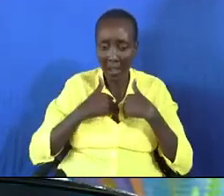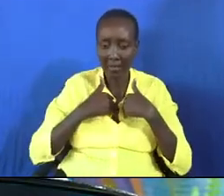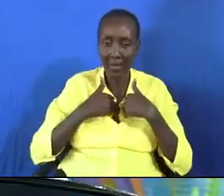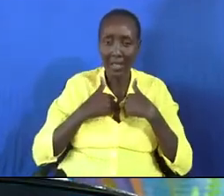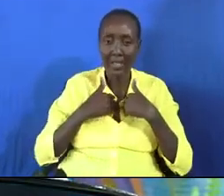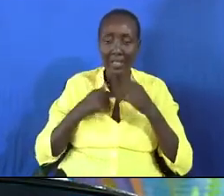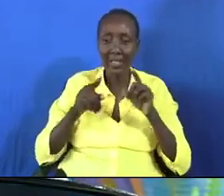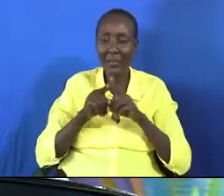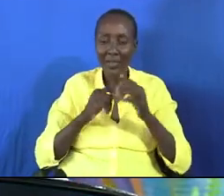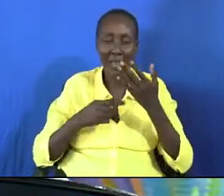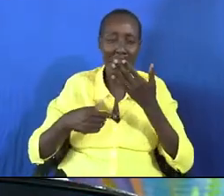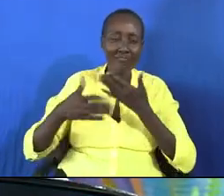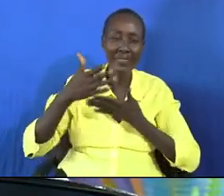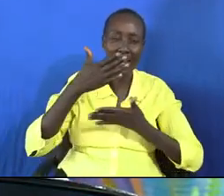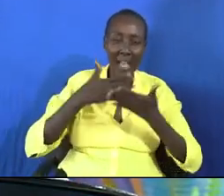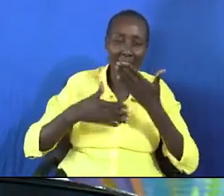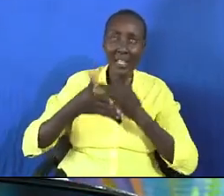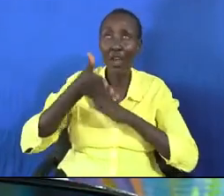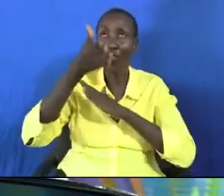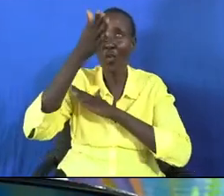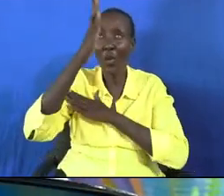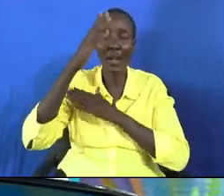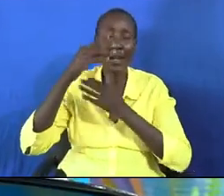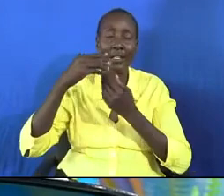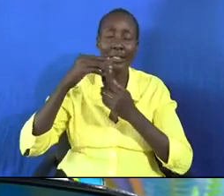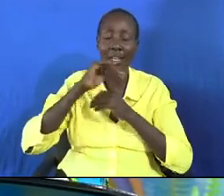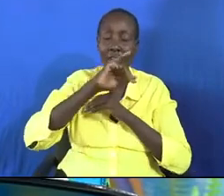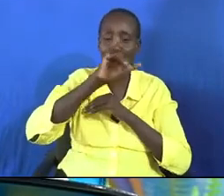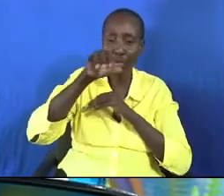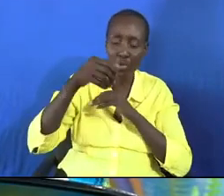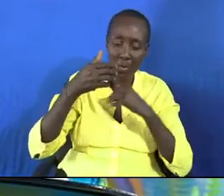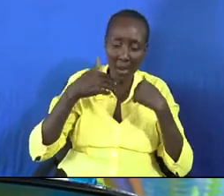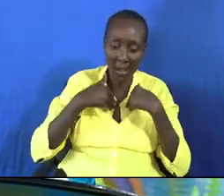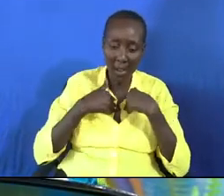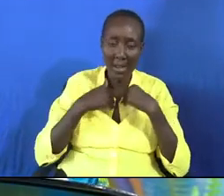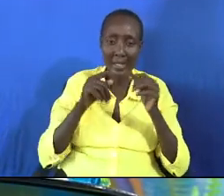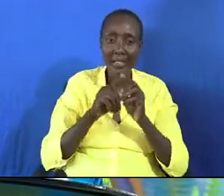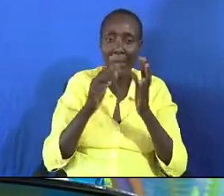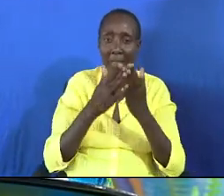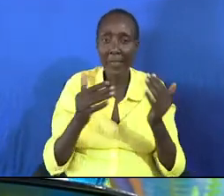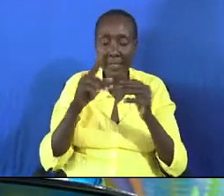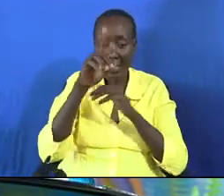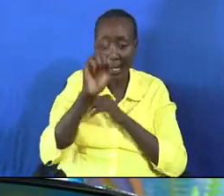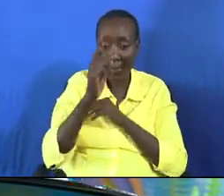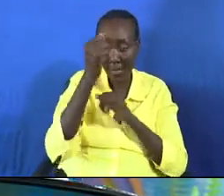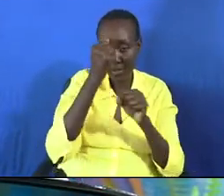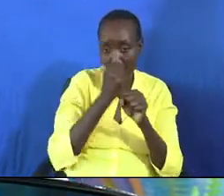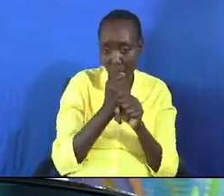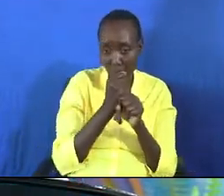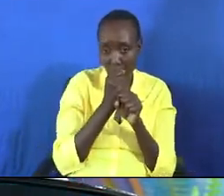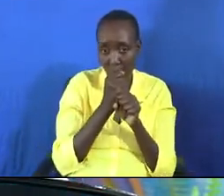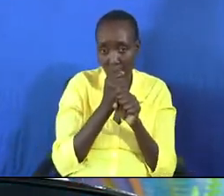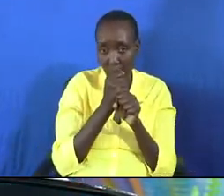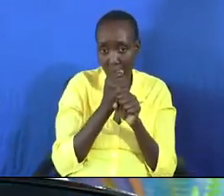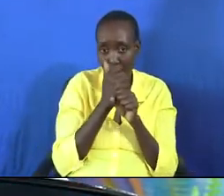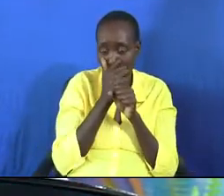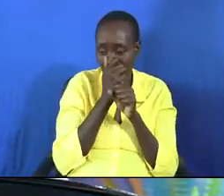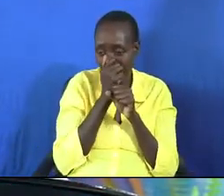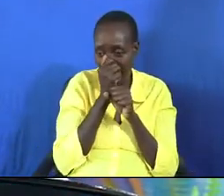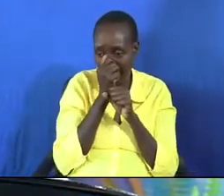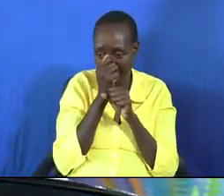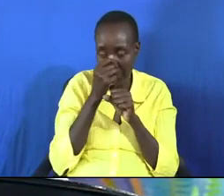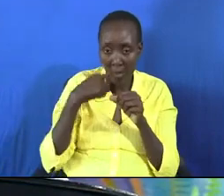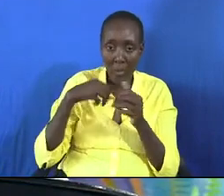aura of godliness around Joshua. And that is one of the things that we need to do. We read